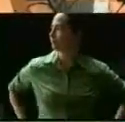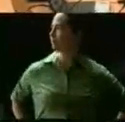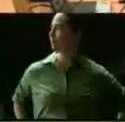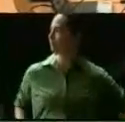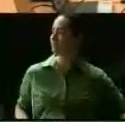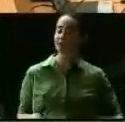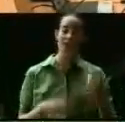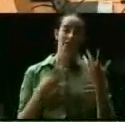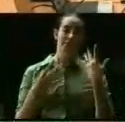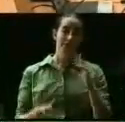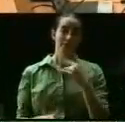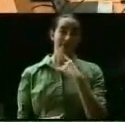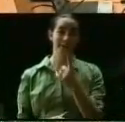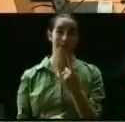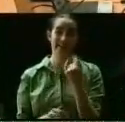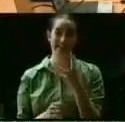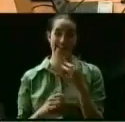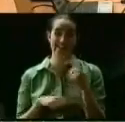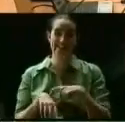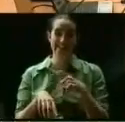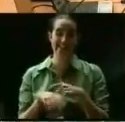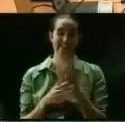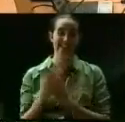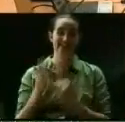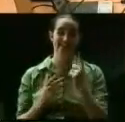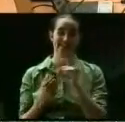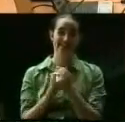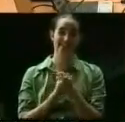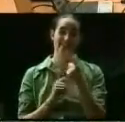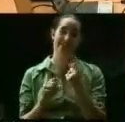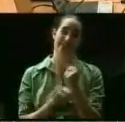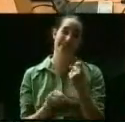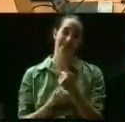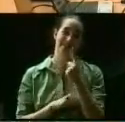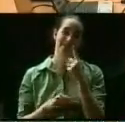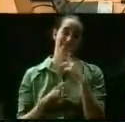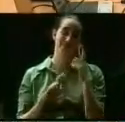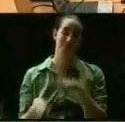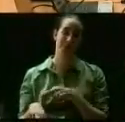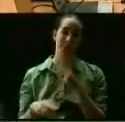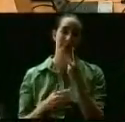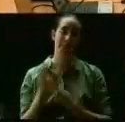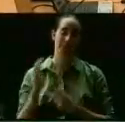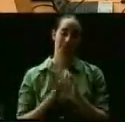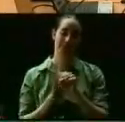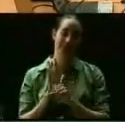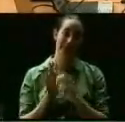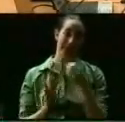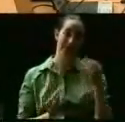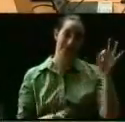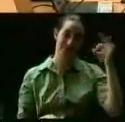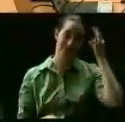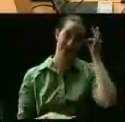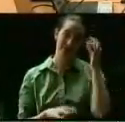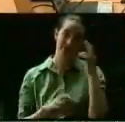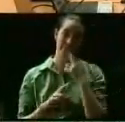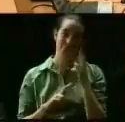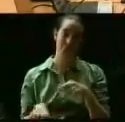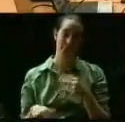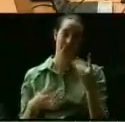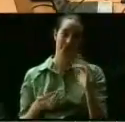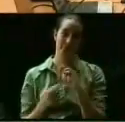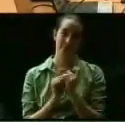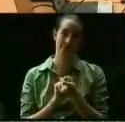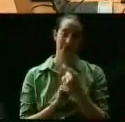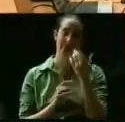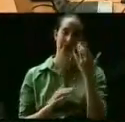I've told you several times, somebody changed your annual reports, both your state and your federal. This is